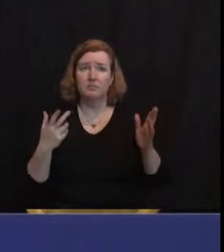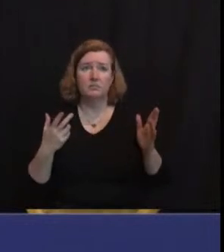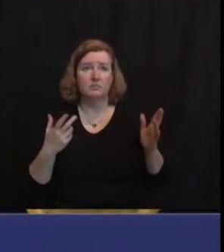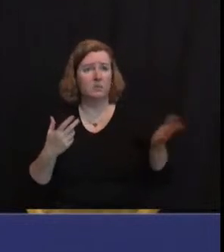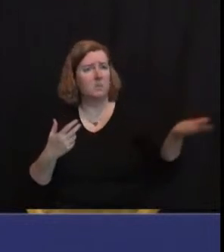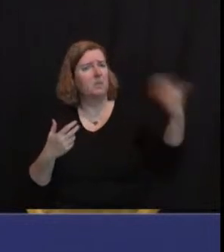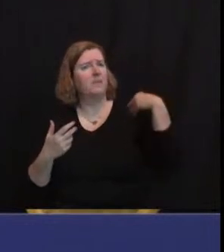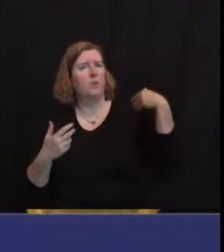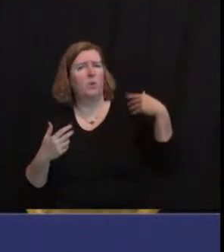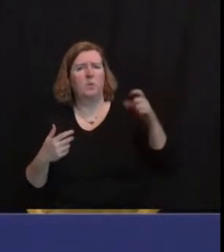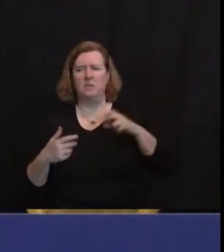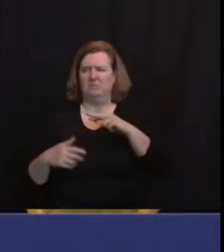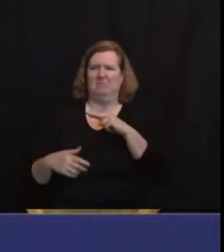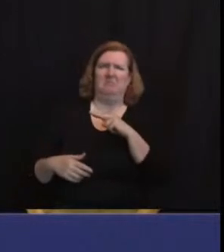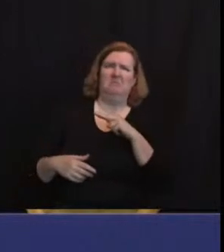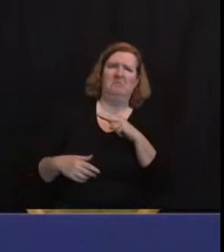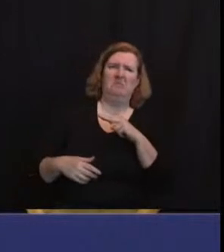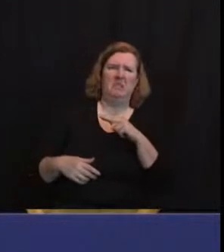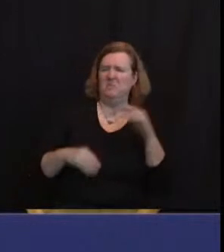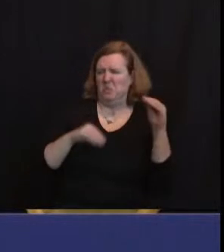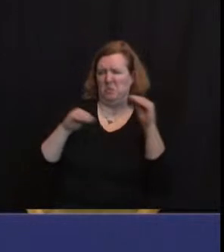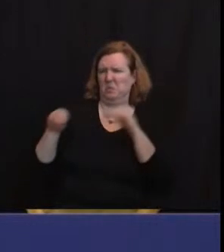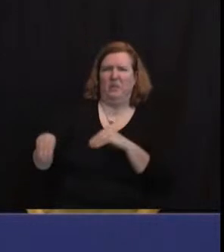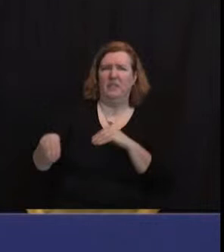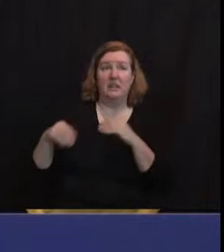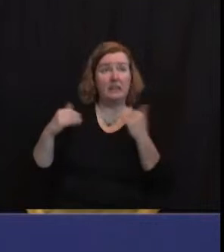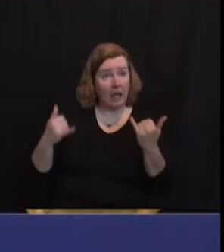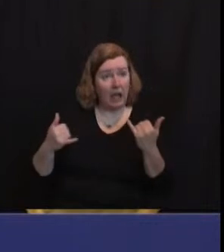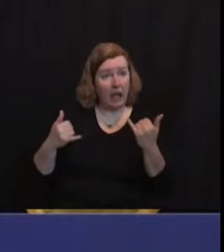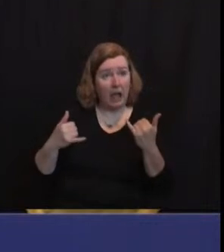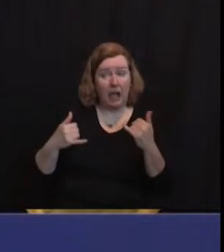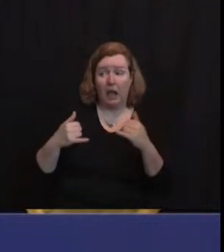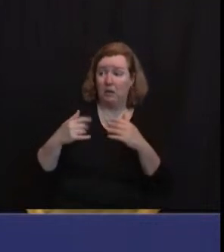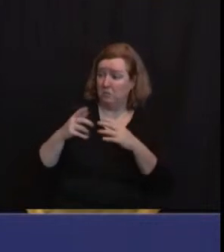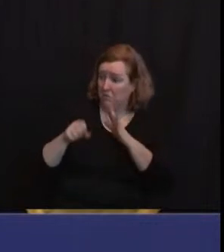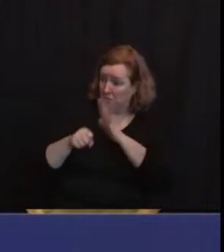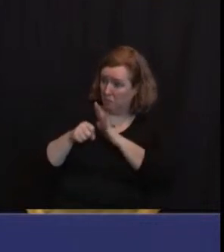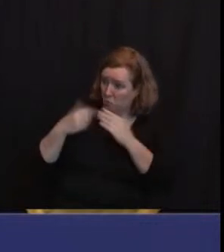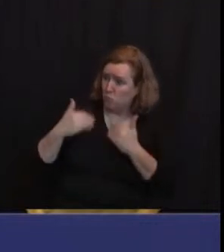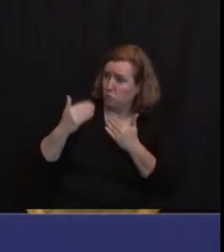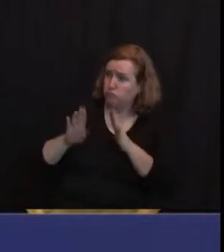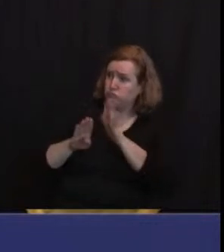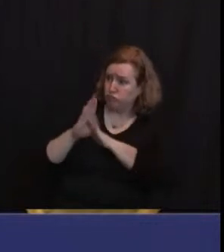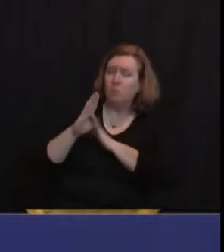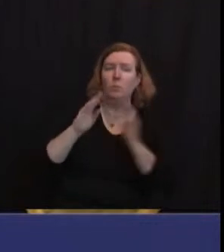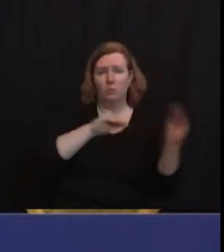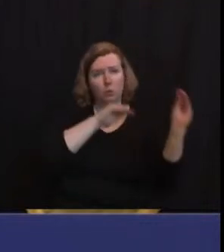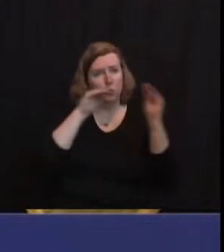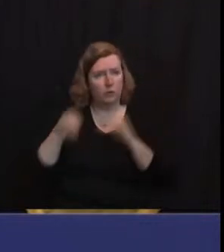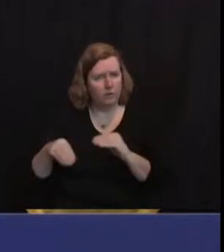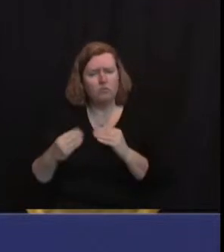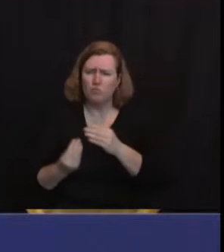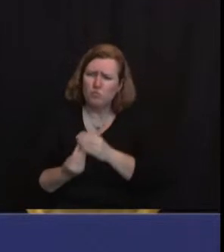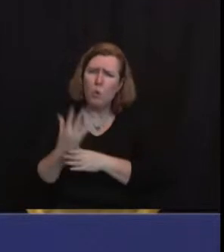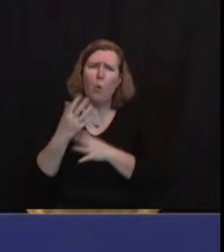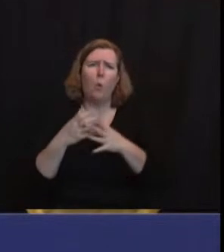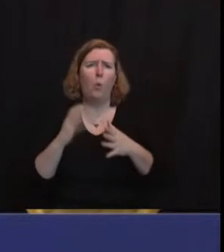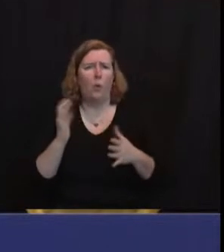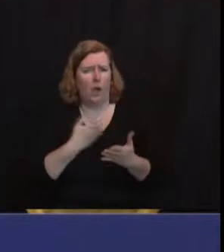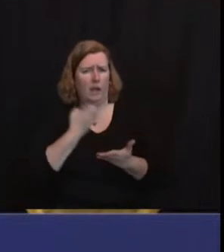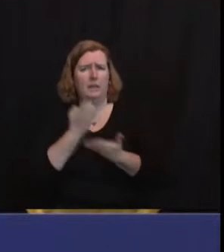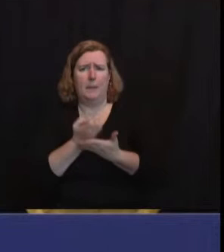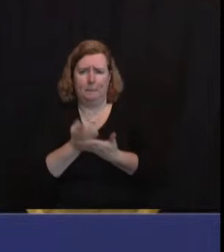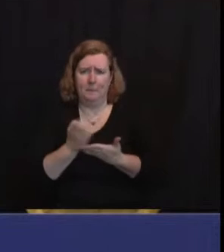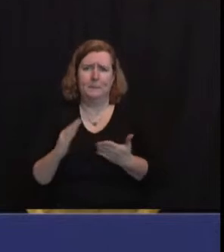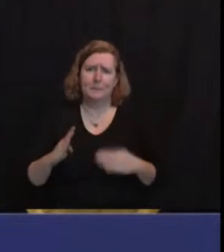soon in their lives. But we need to grow. We need to grow the economy, and that's another habit from the